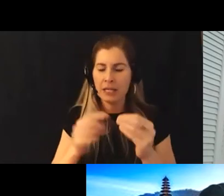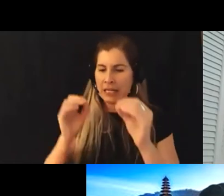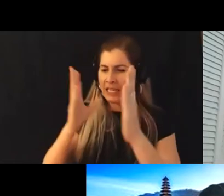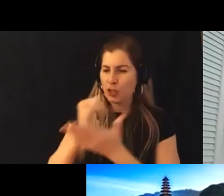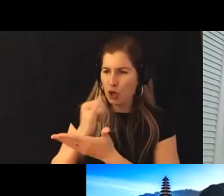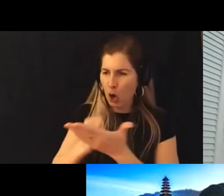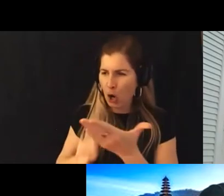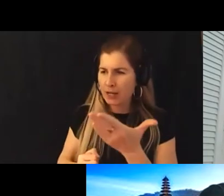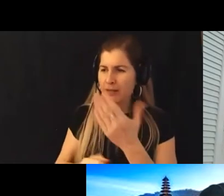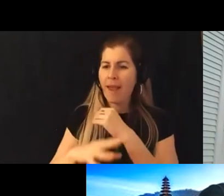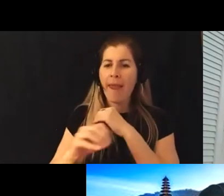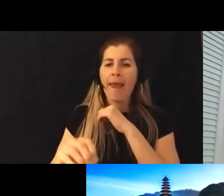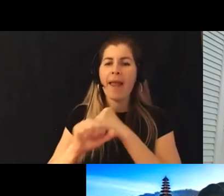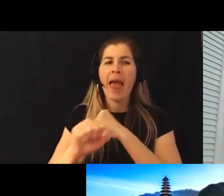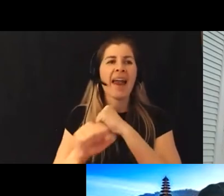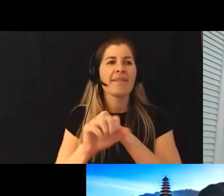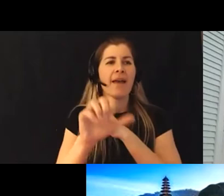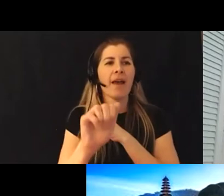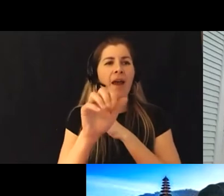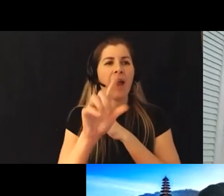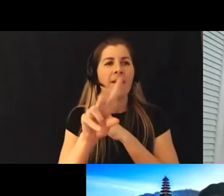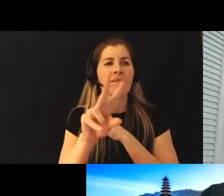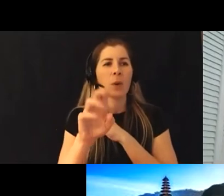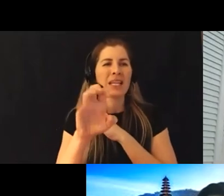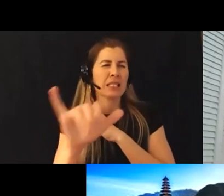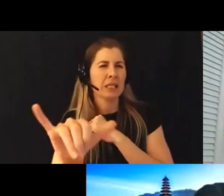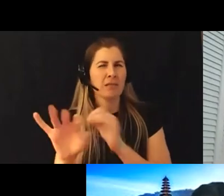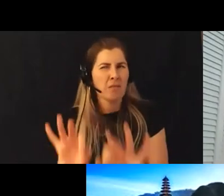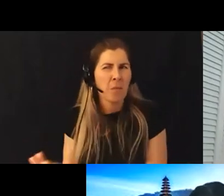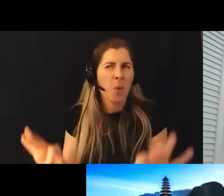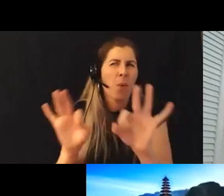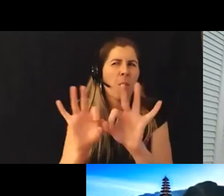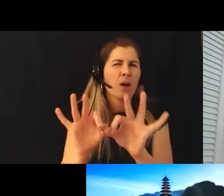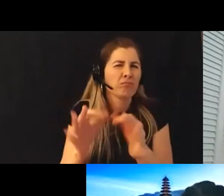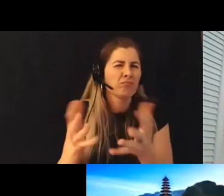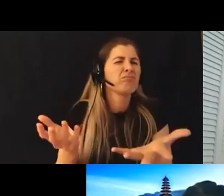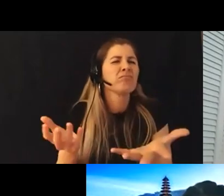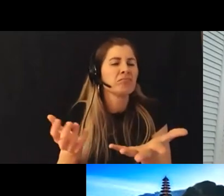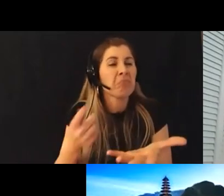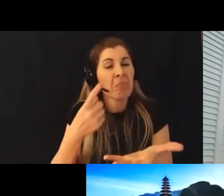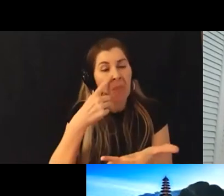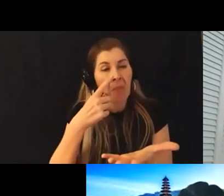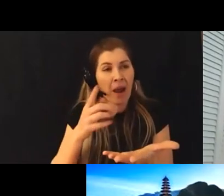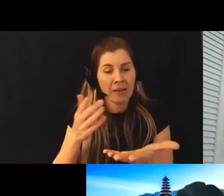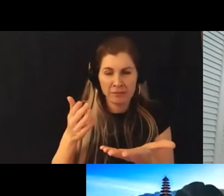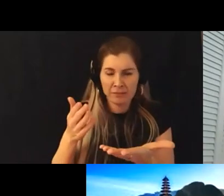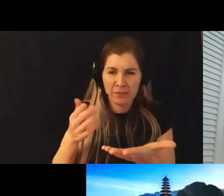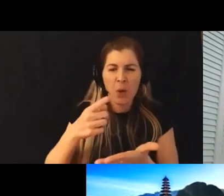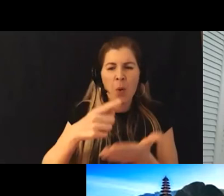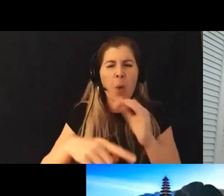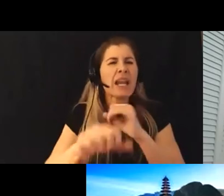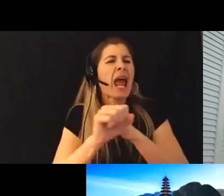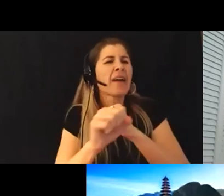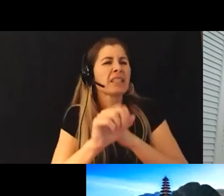and advocacy? We mentioned that a few times in the conversation, but what does teaching artist advocacy look like? Should they